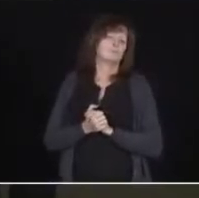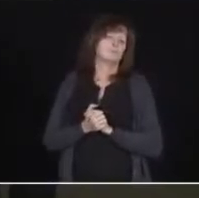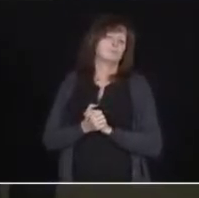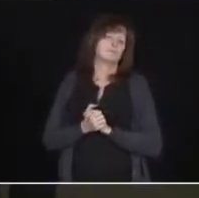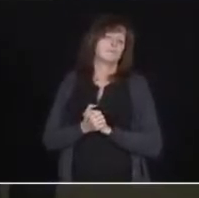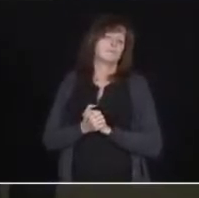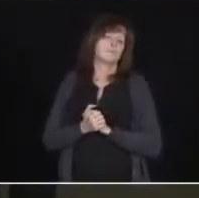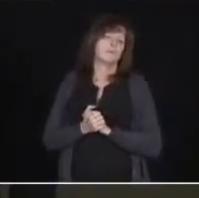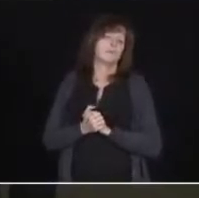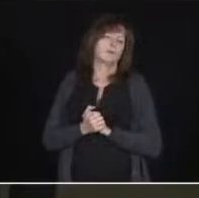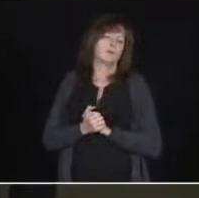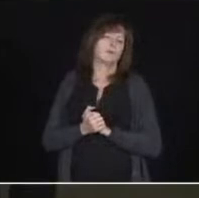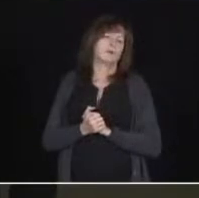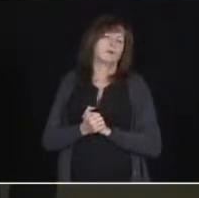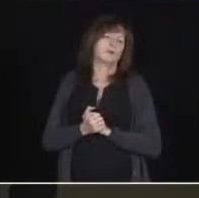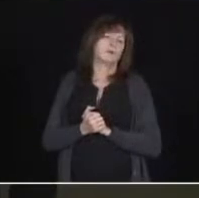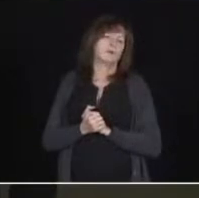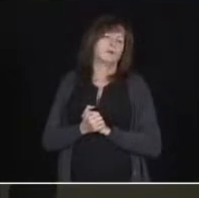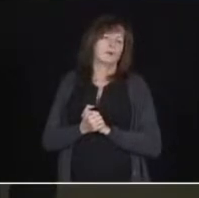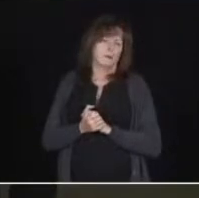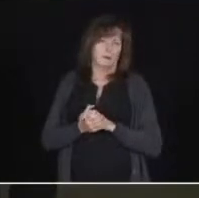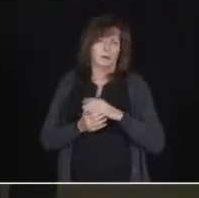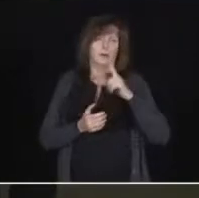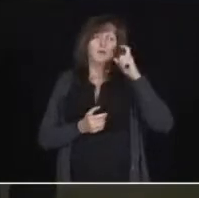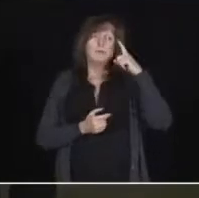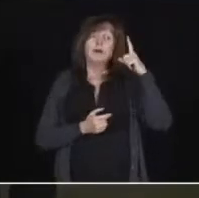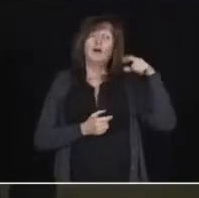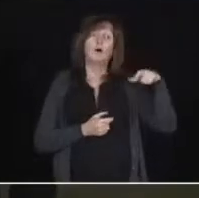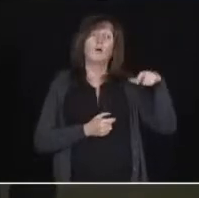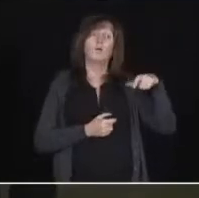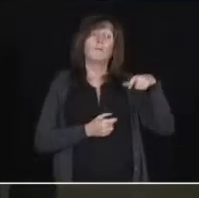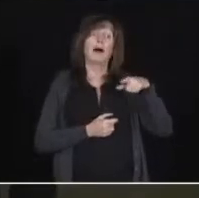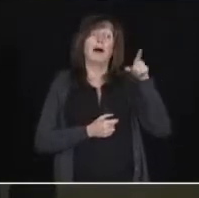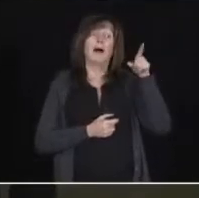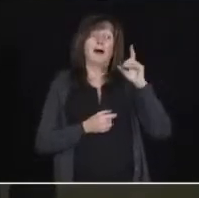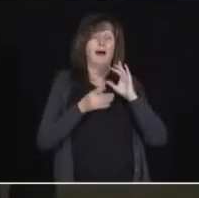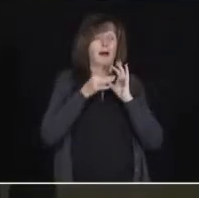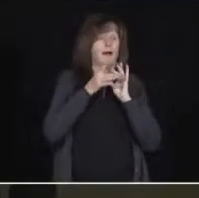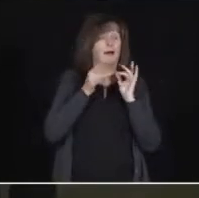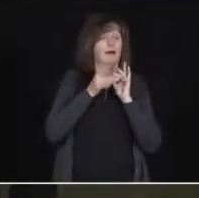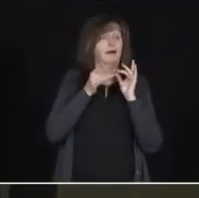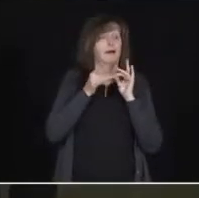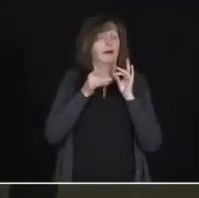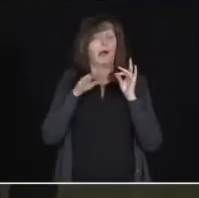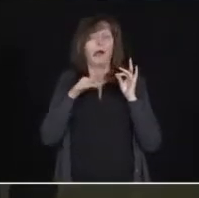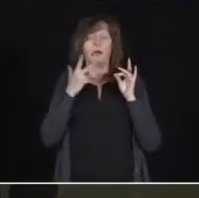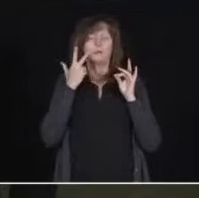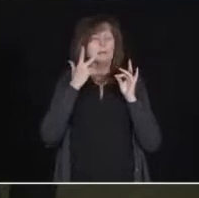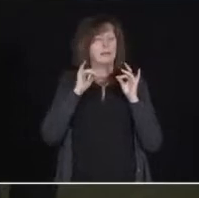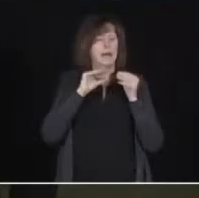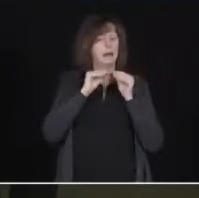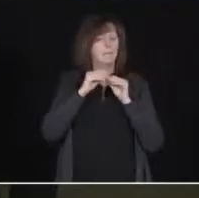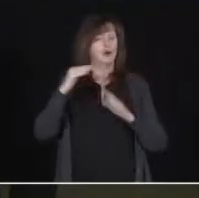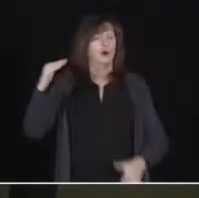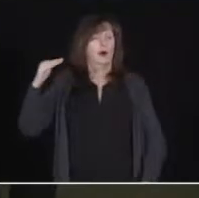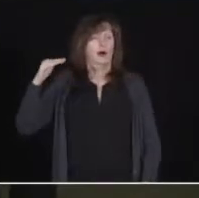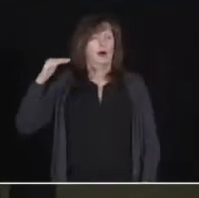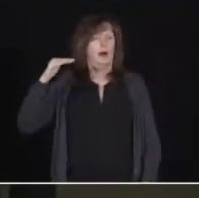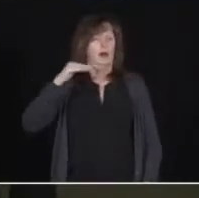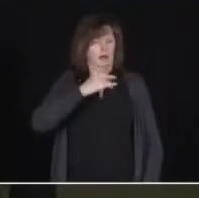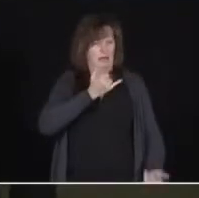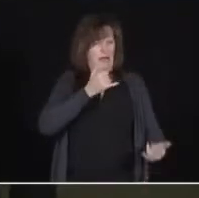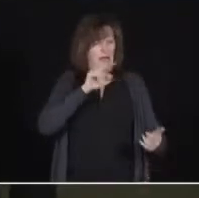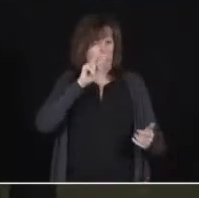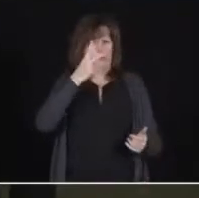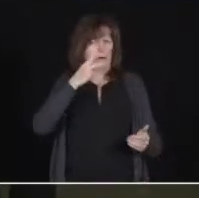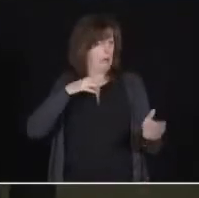Premier Legault today says that Quebec, he's not seeing a dip. They're ahead of us in terms of their second stage or their